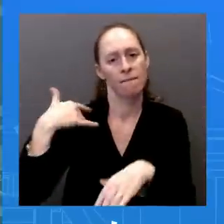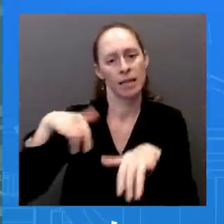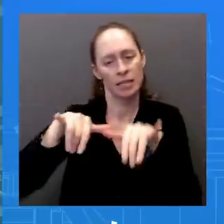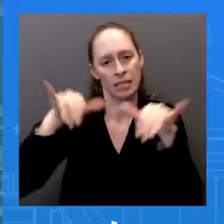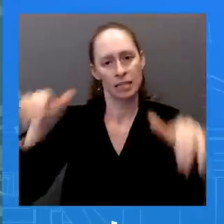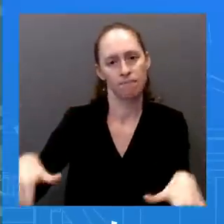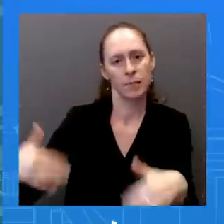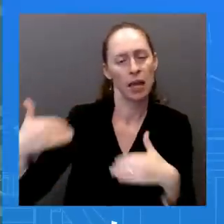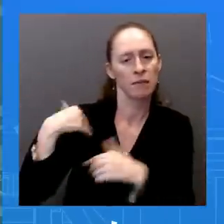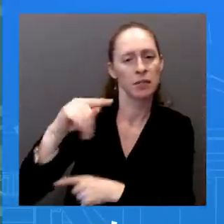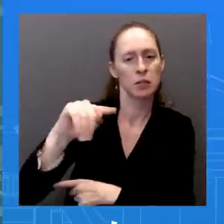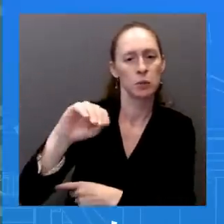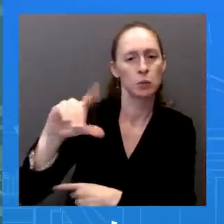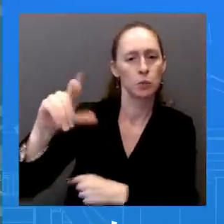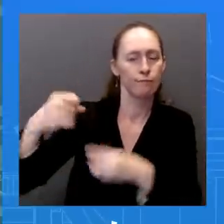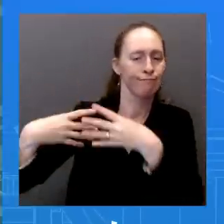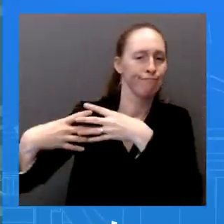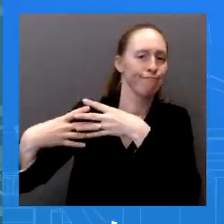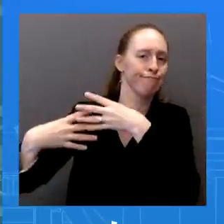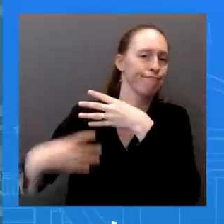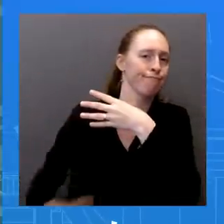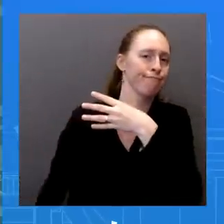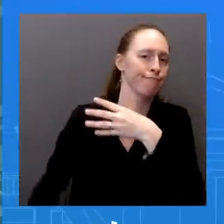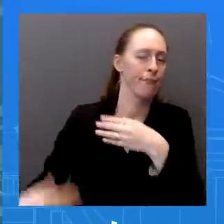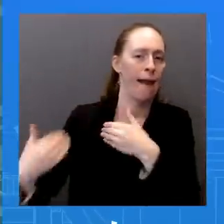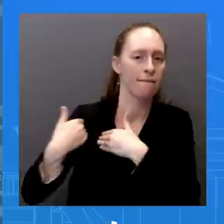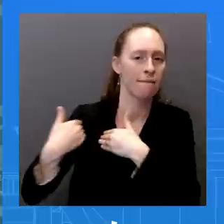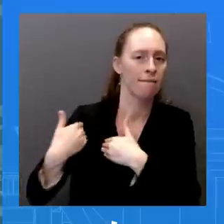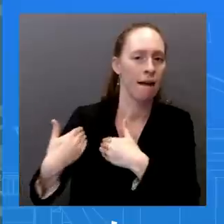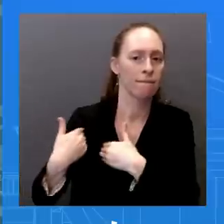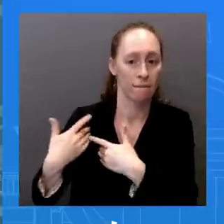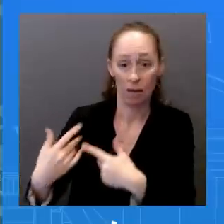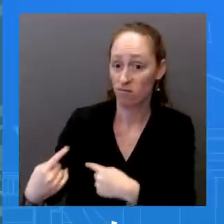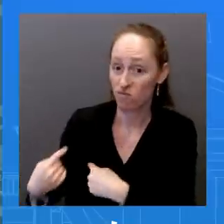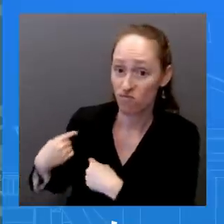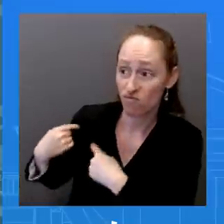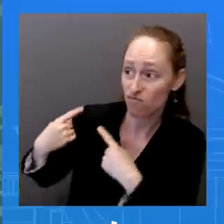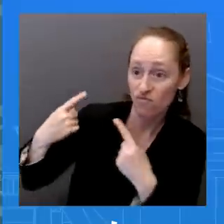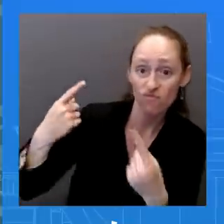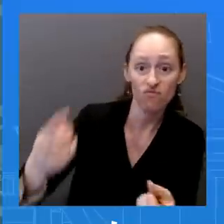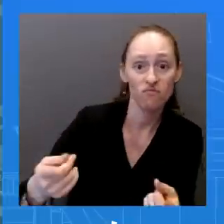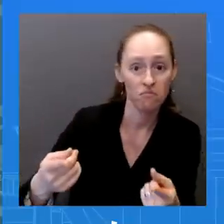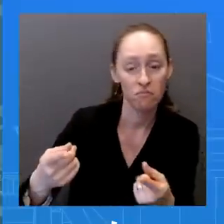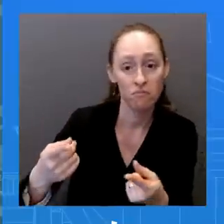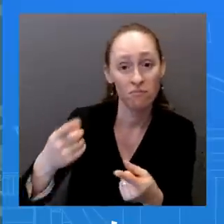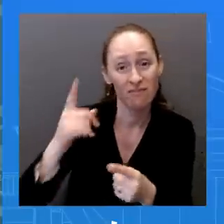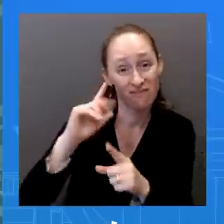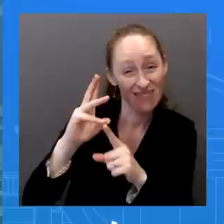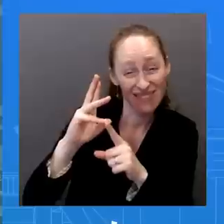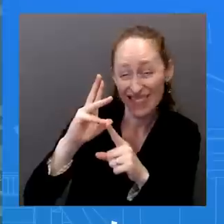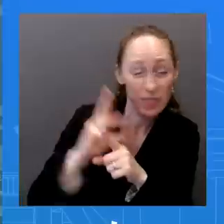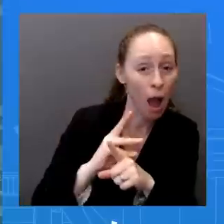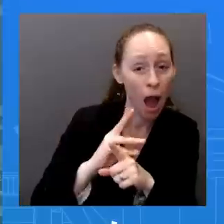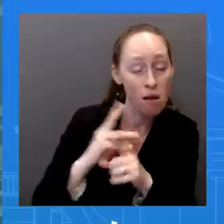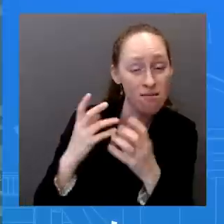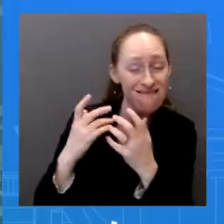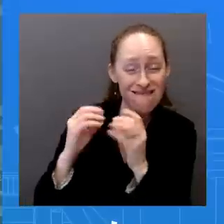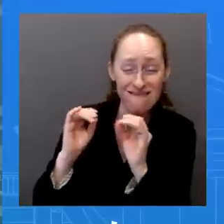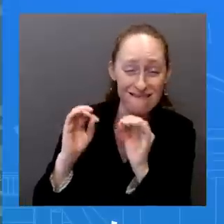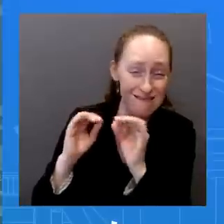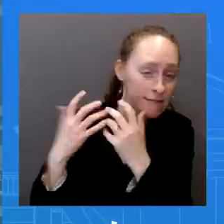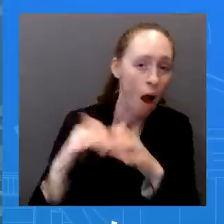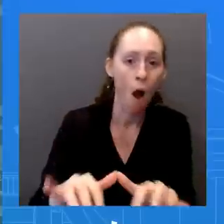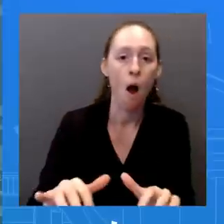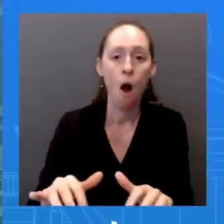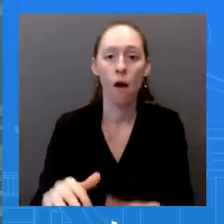for over 6 months, Congress has been made abundantly aware, as have all of you. You've